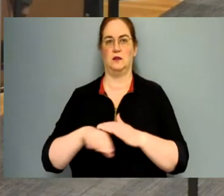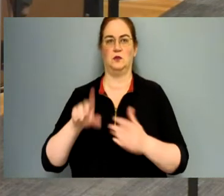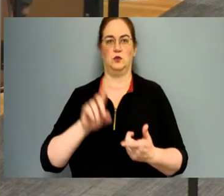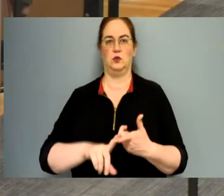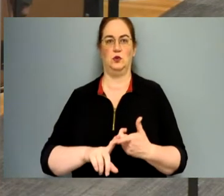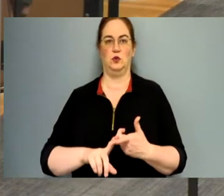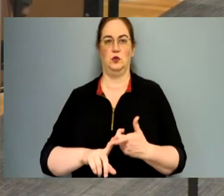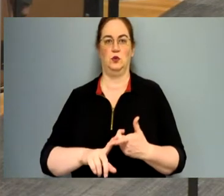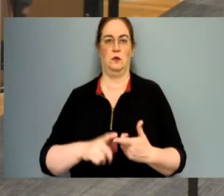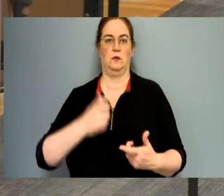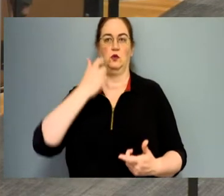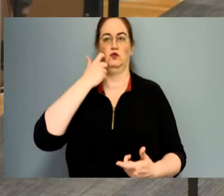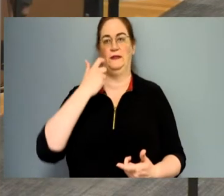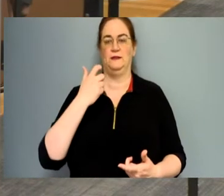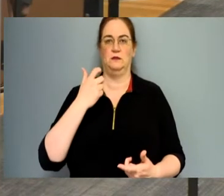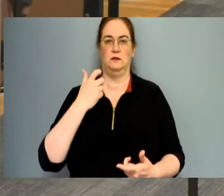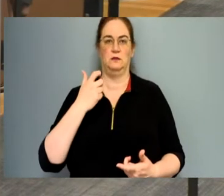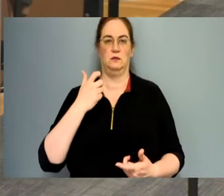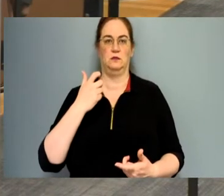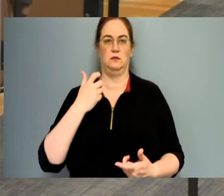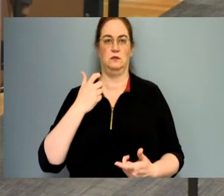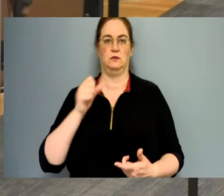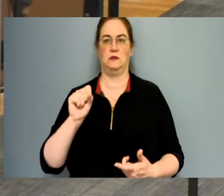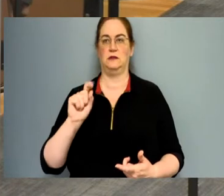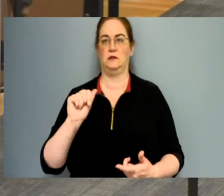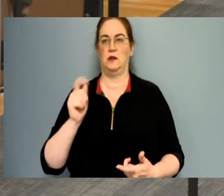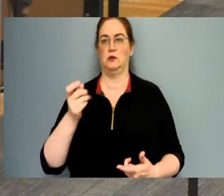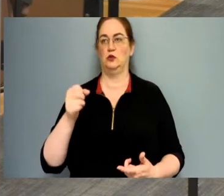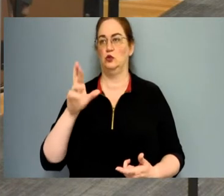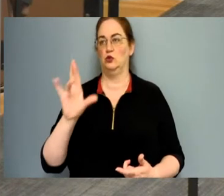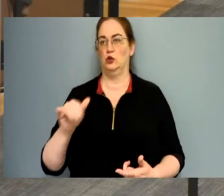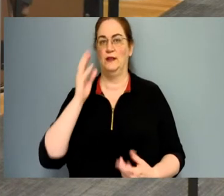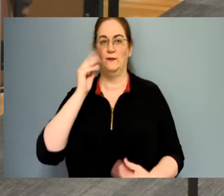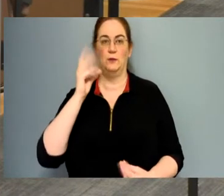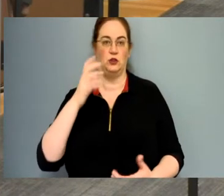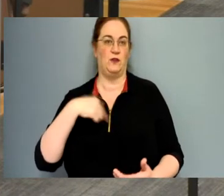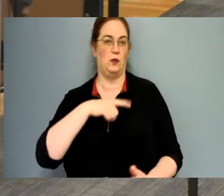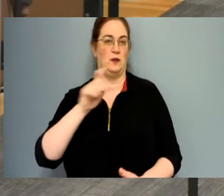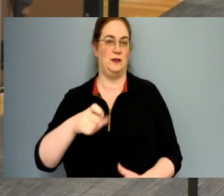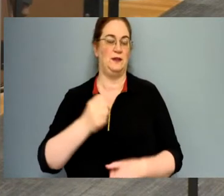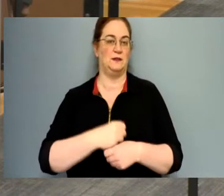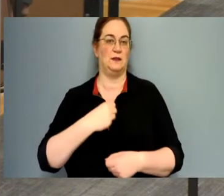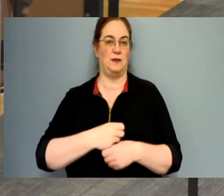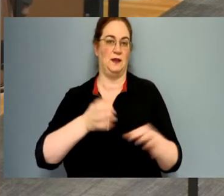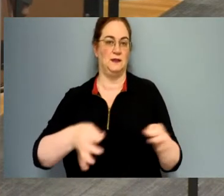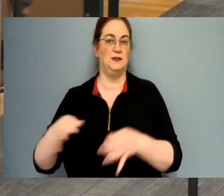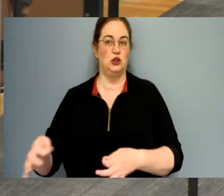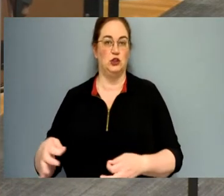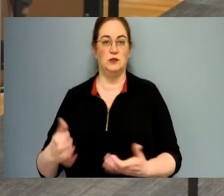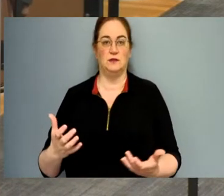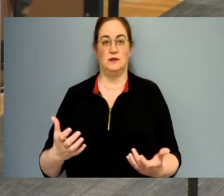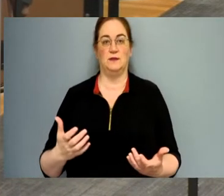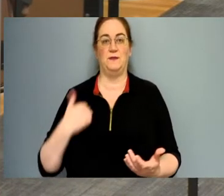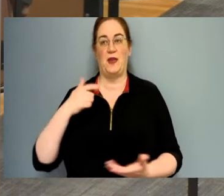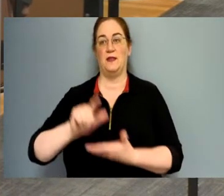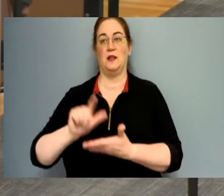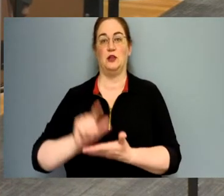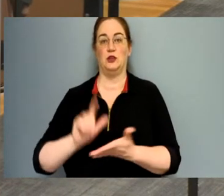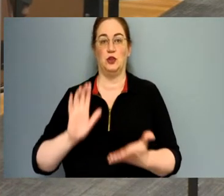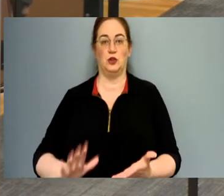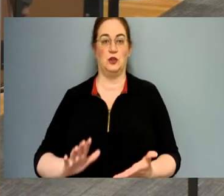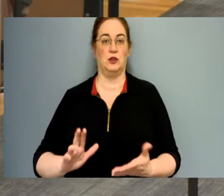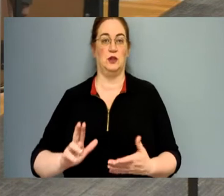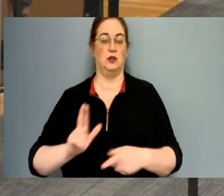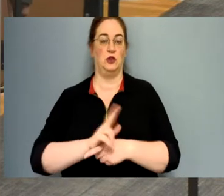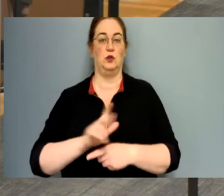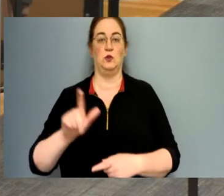the latest, you know, statutory information that we need to make the decisions on. And the attorneys that use the